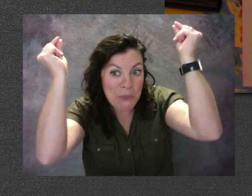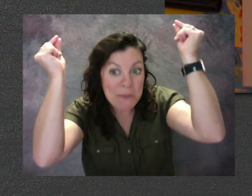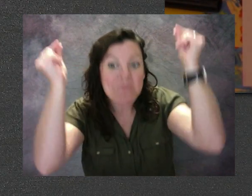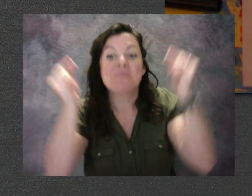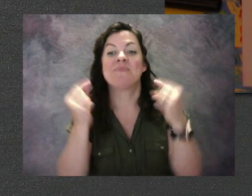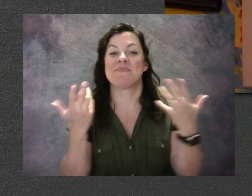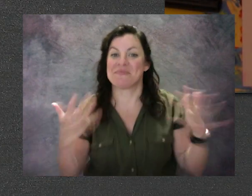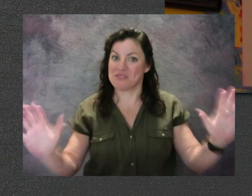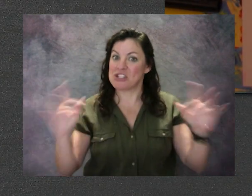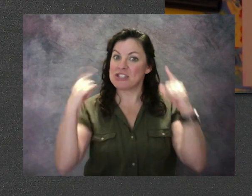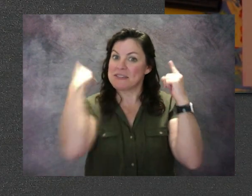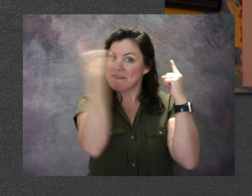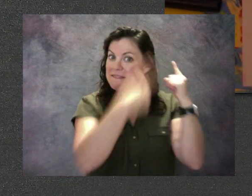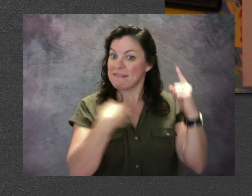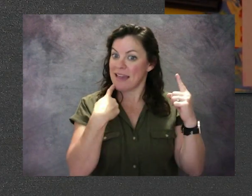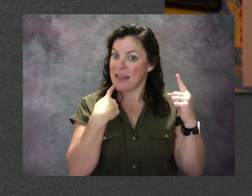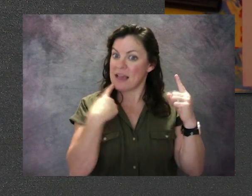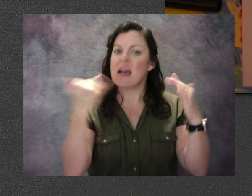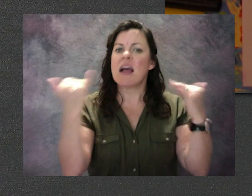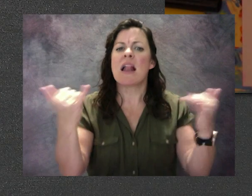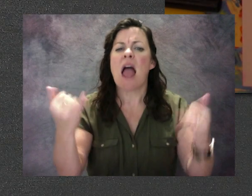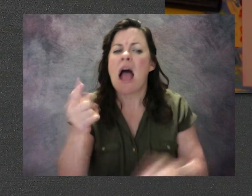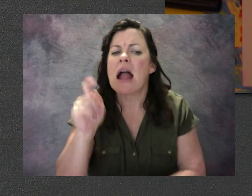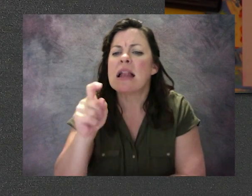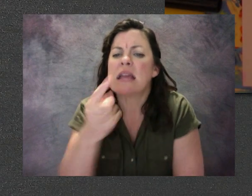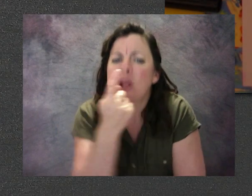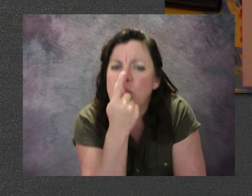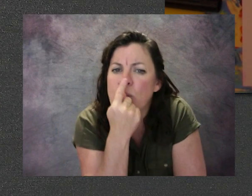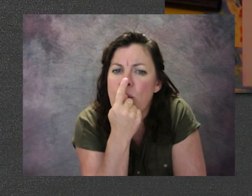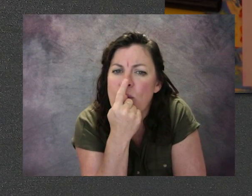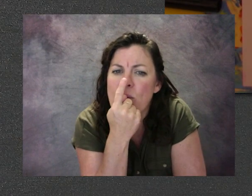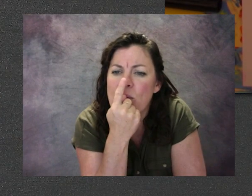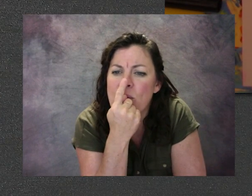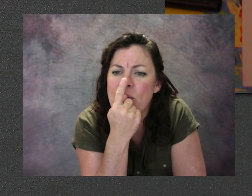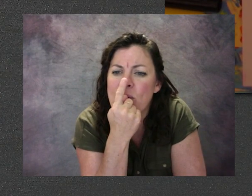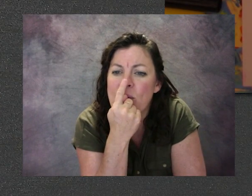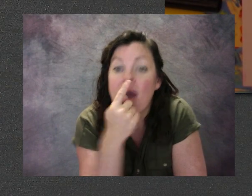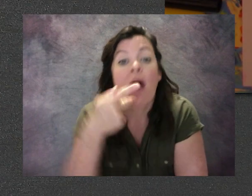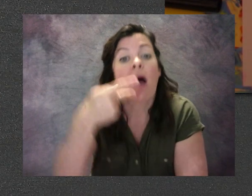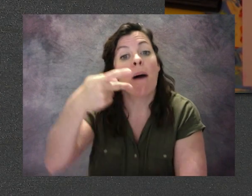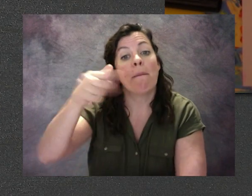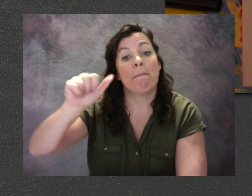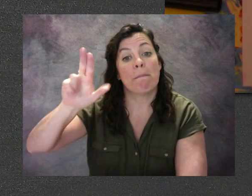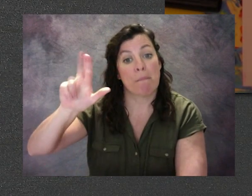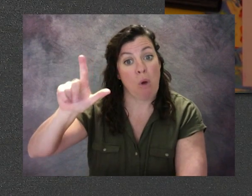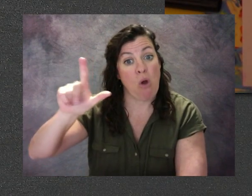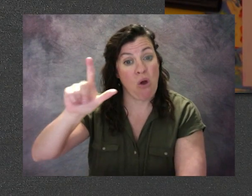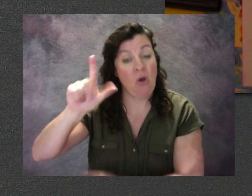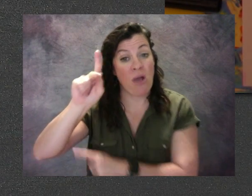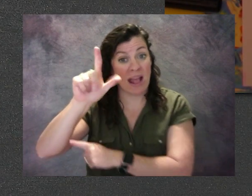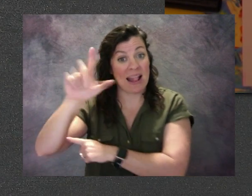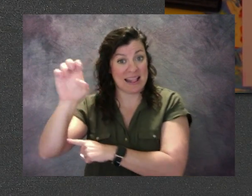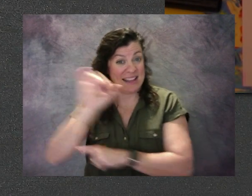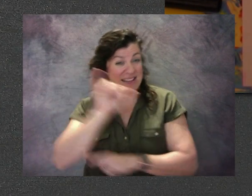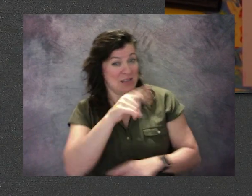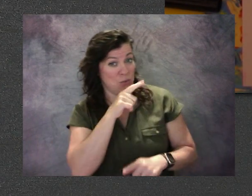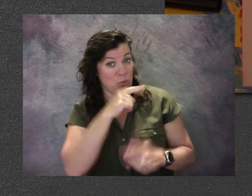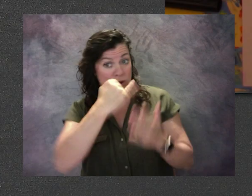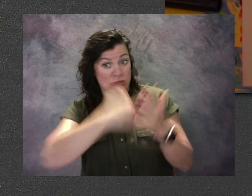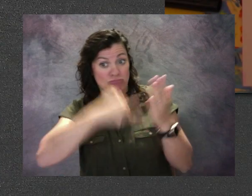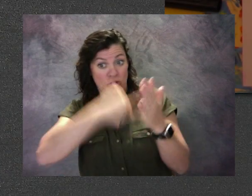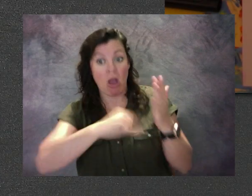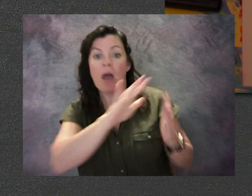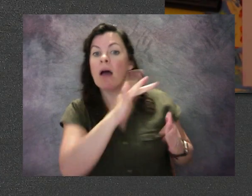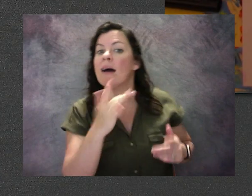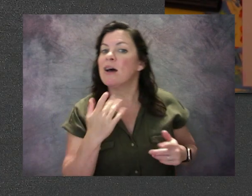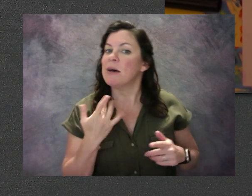get that nose done. Now, in Paul Clay's art, his cats had a heart shape. What if you